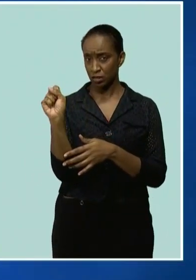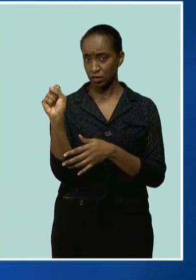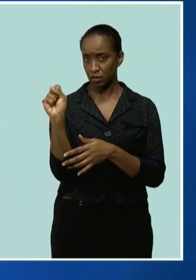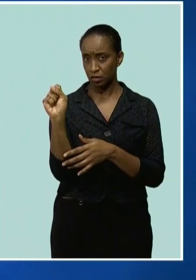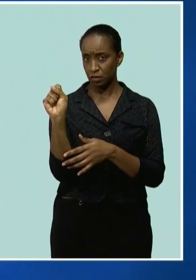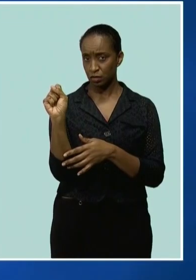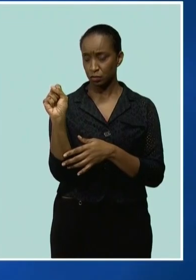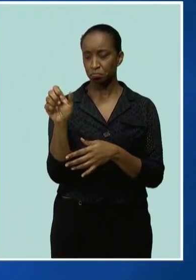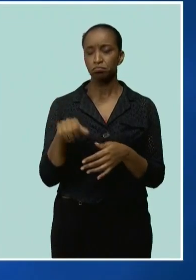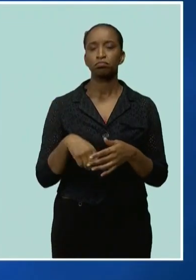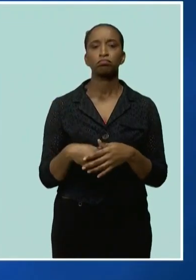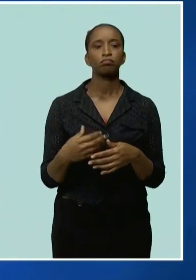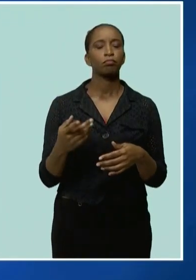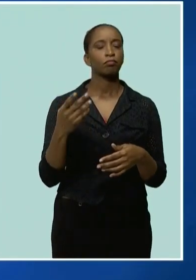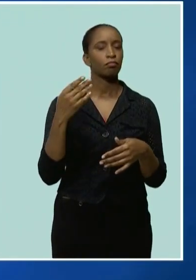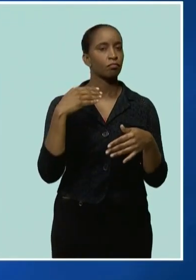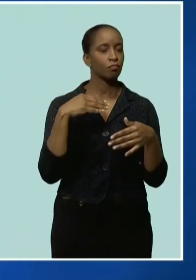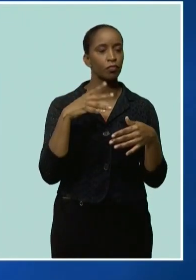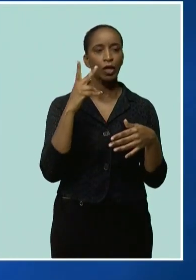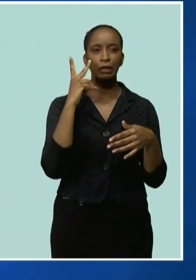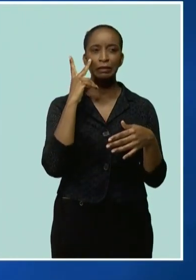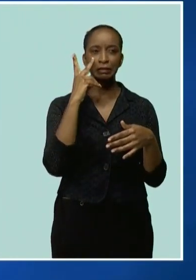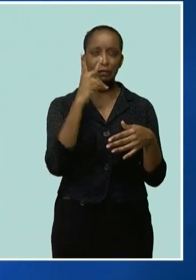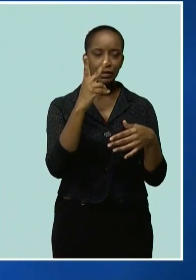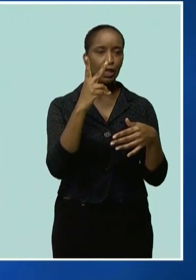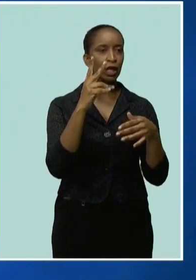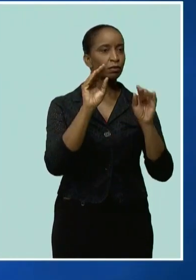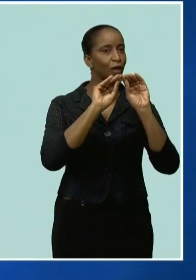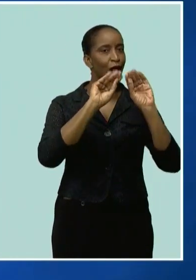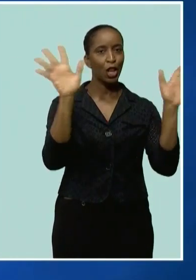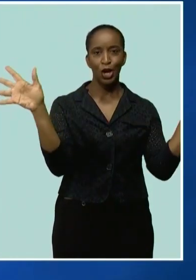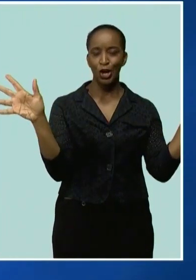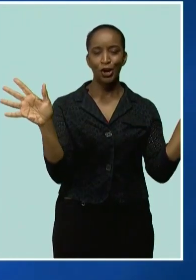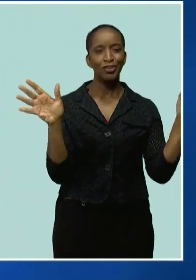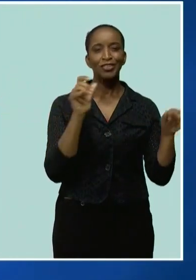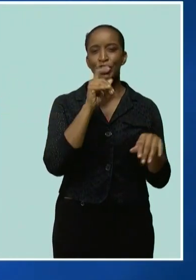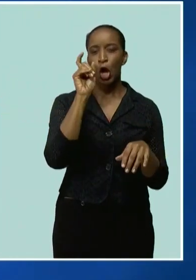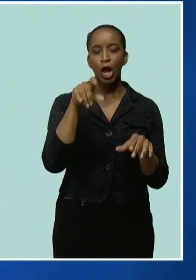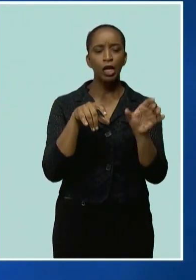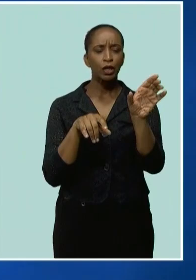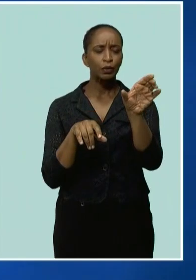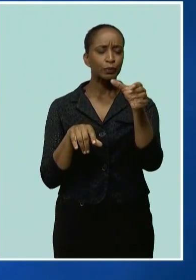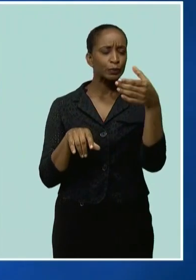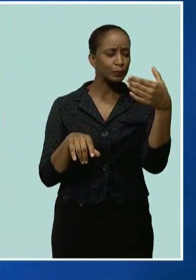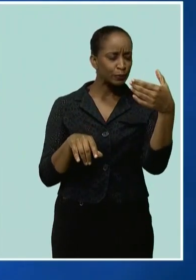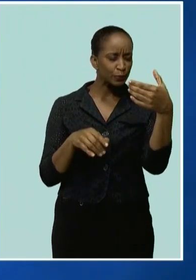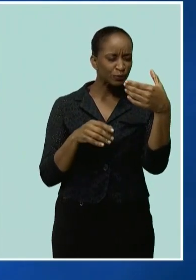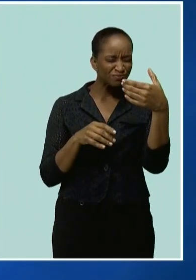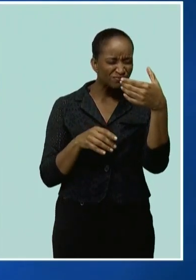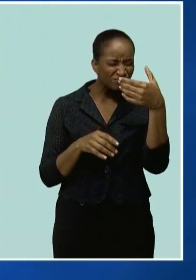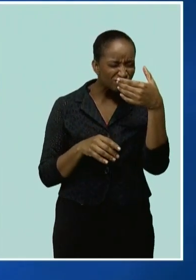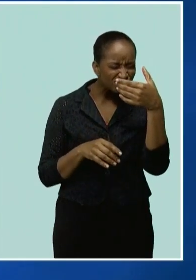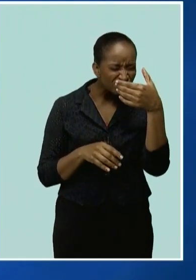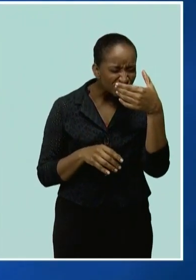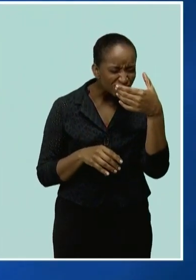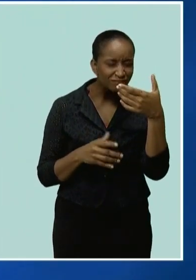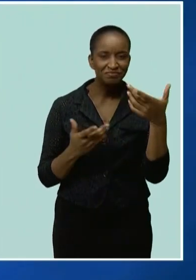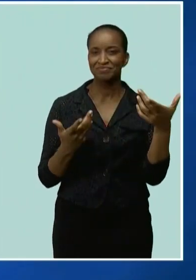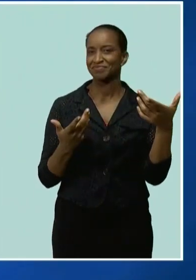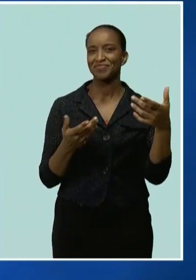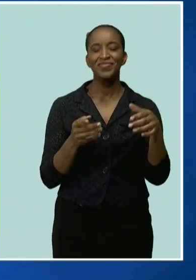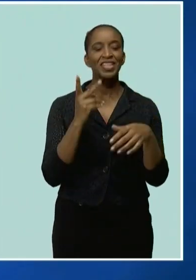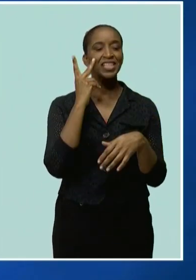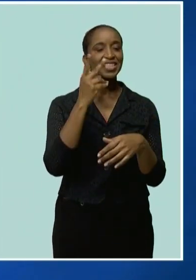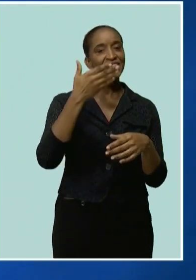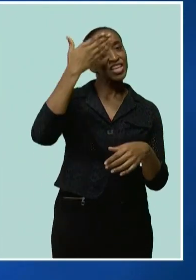is the easiest way rather than trying to read the fine print. We know that industry has supported it in Barbados and government